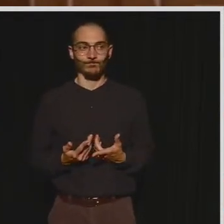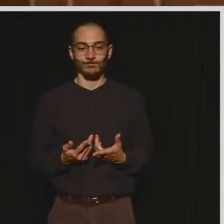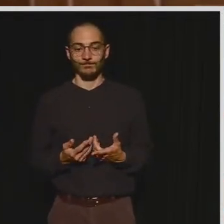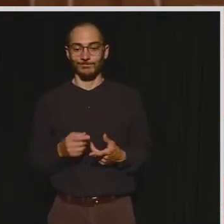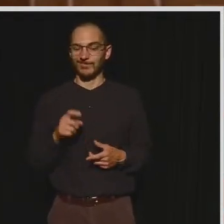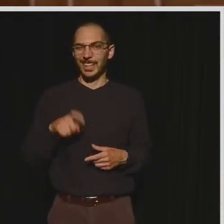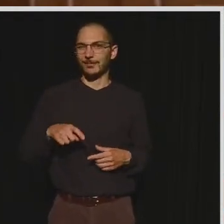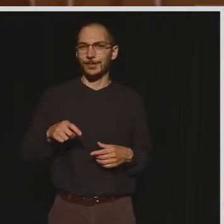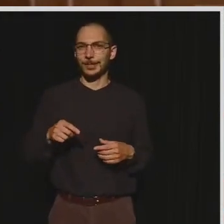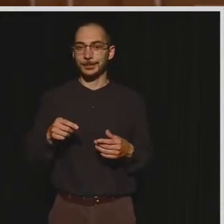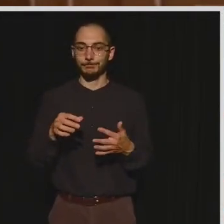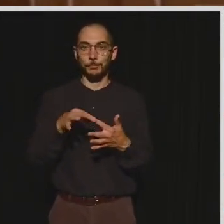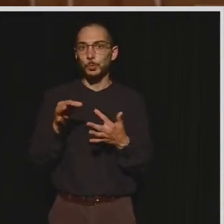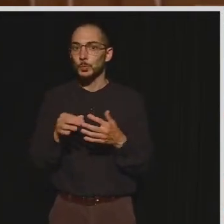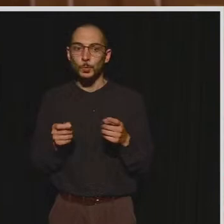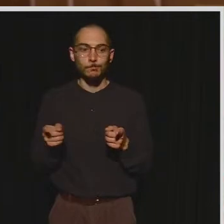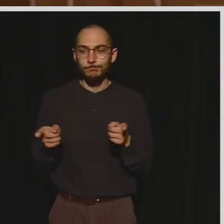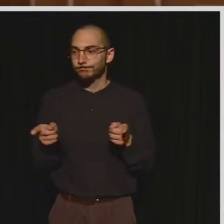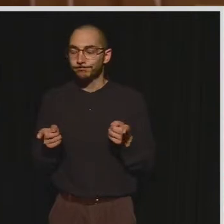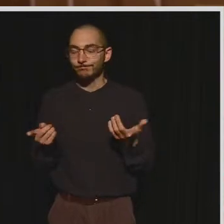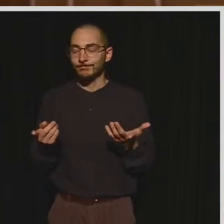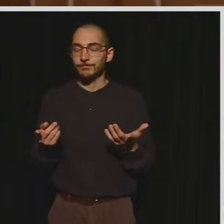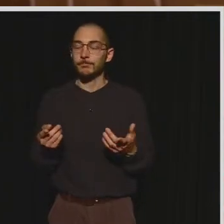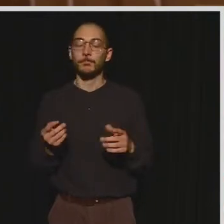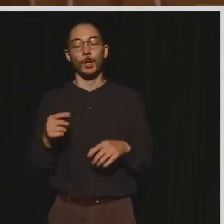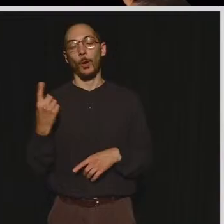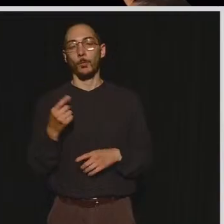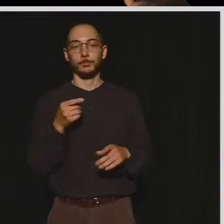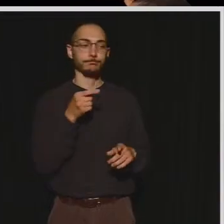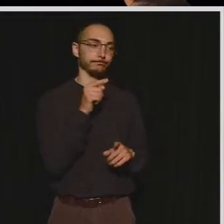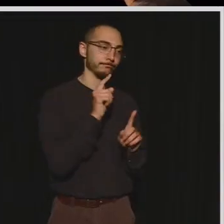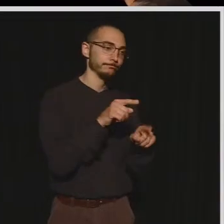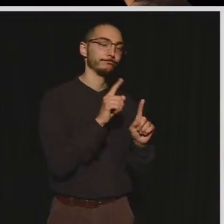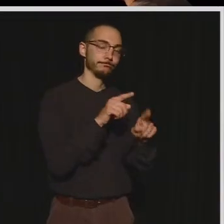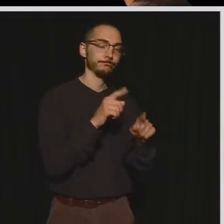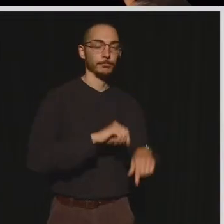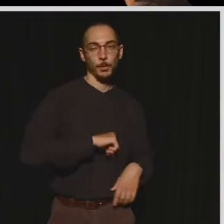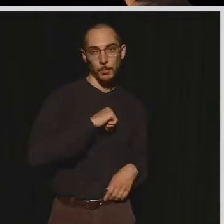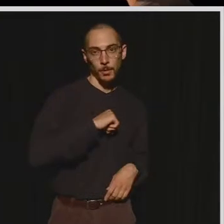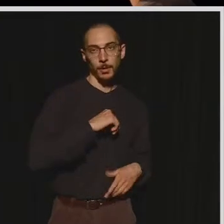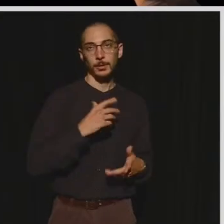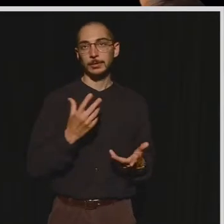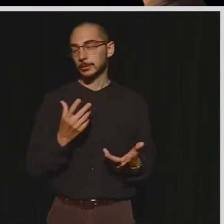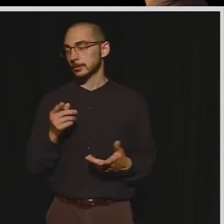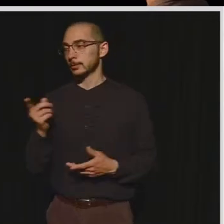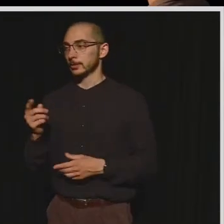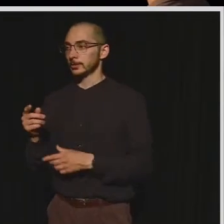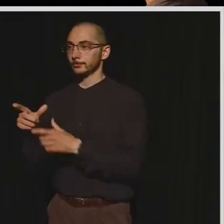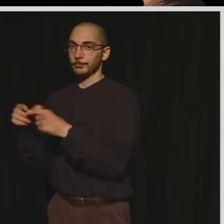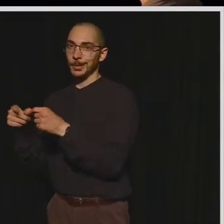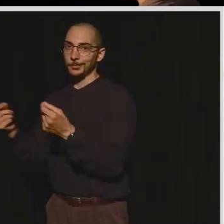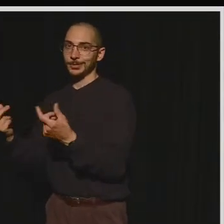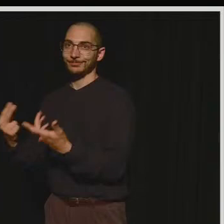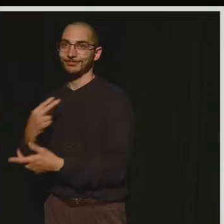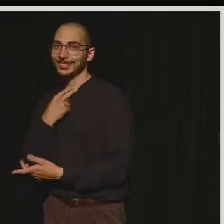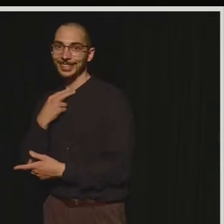happened. So that was what I was nodding about initially. Now, the other part of the conversation, and